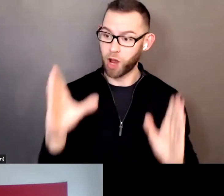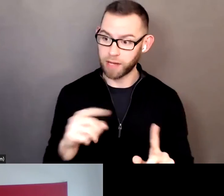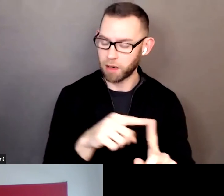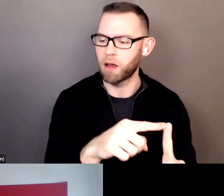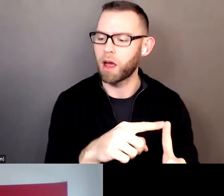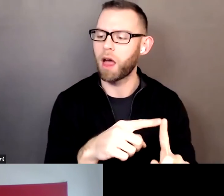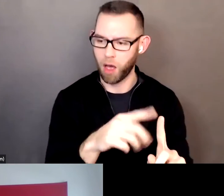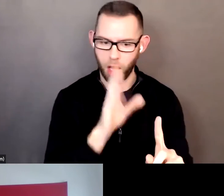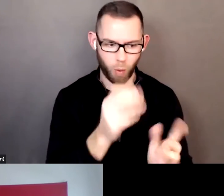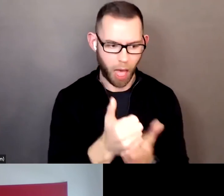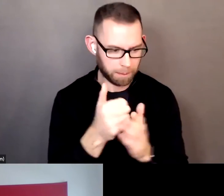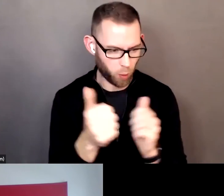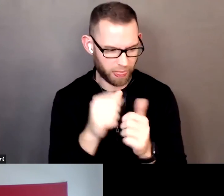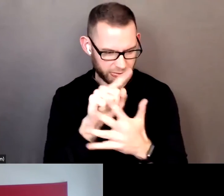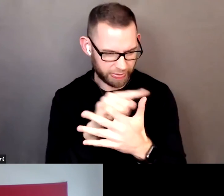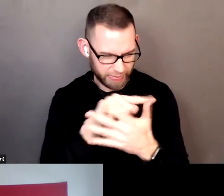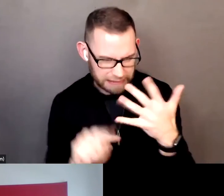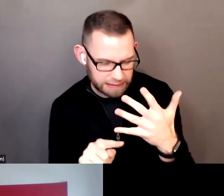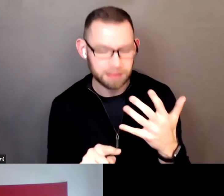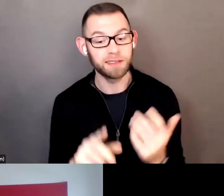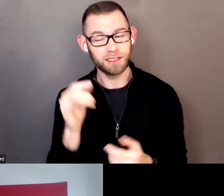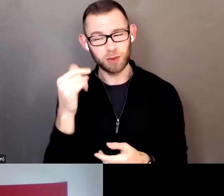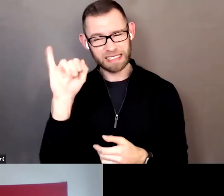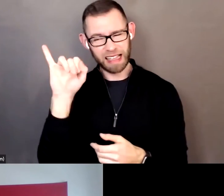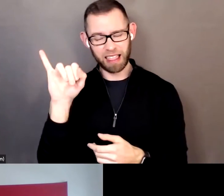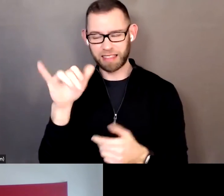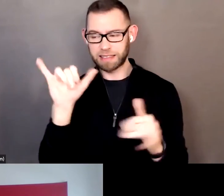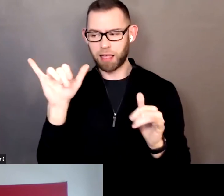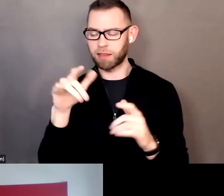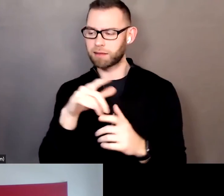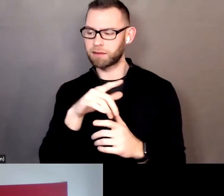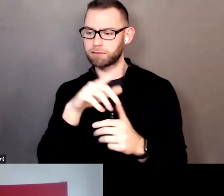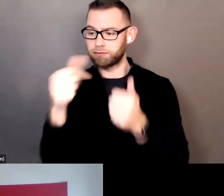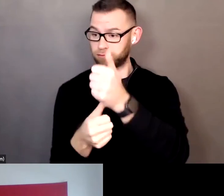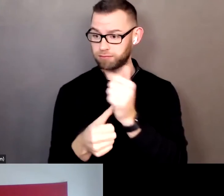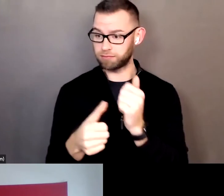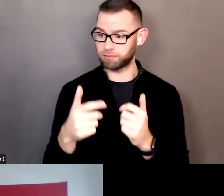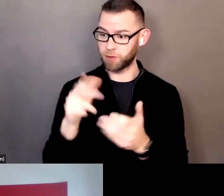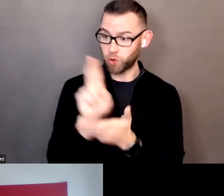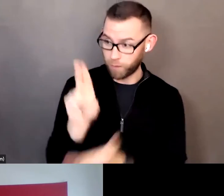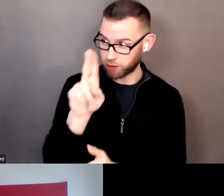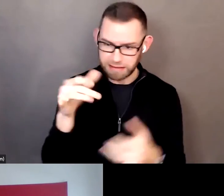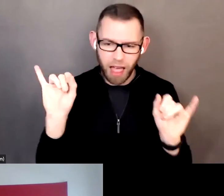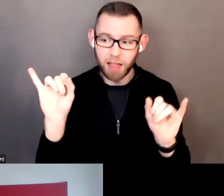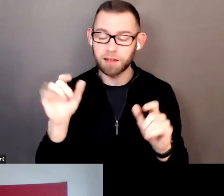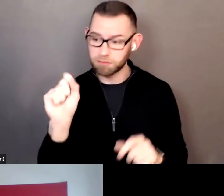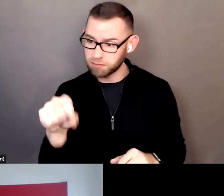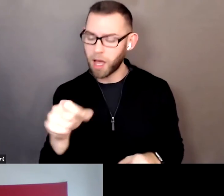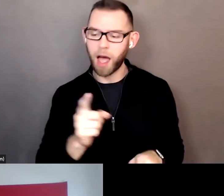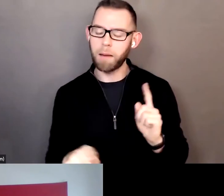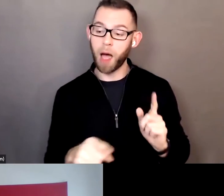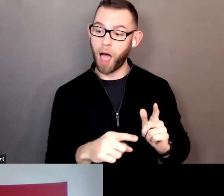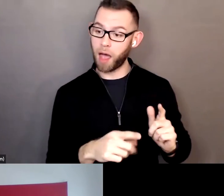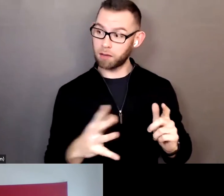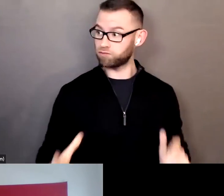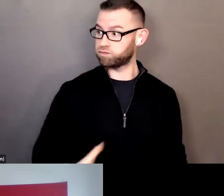Again, all of these things still covered by the institution, but might not be coming as a the accommodation approved